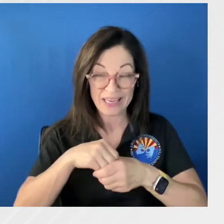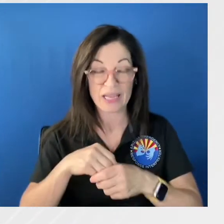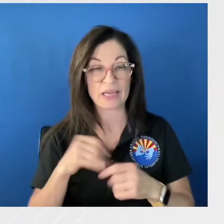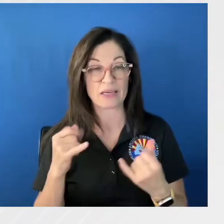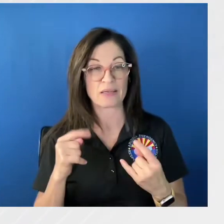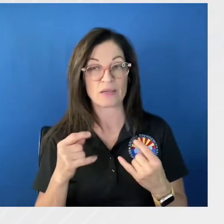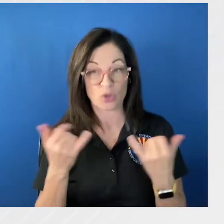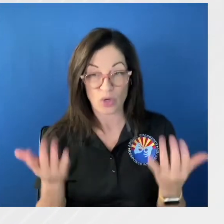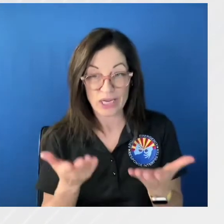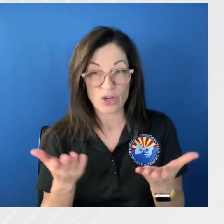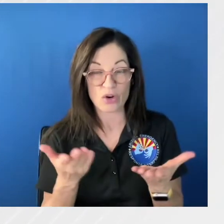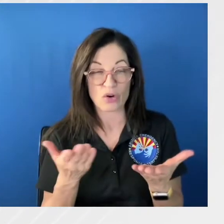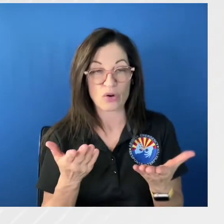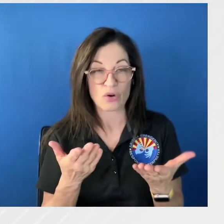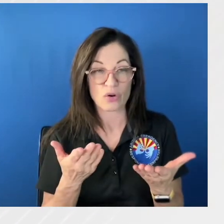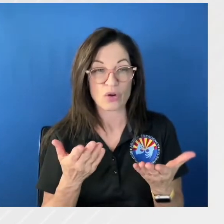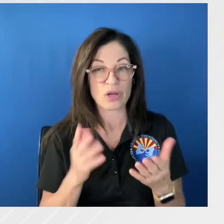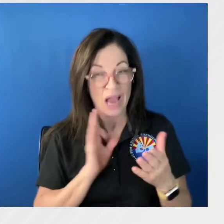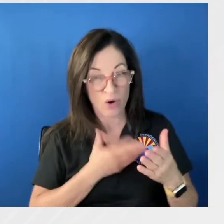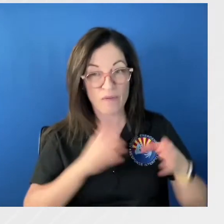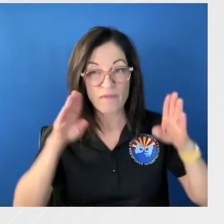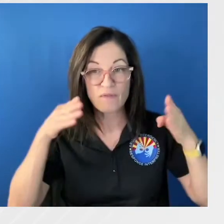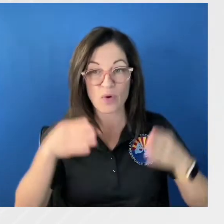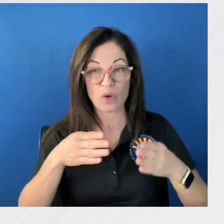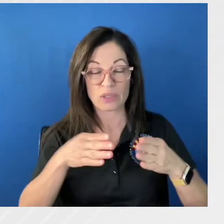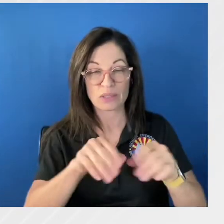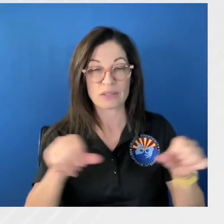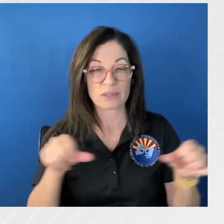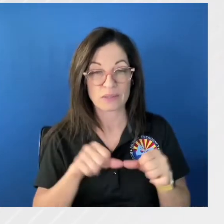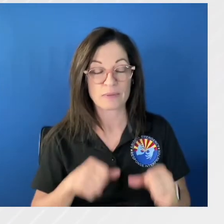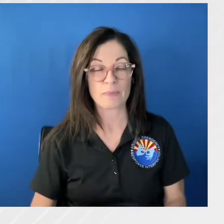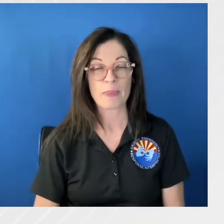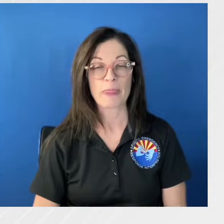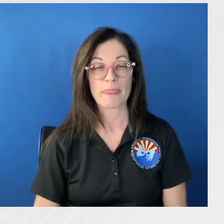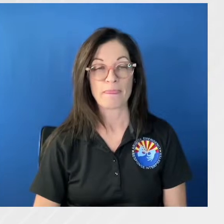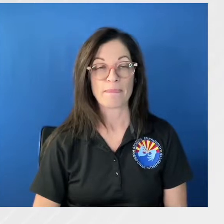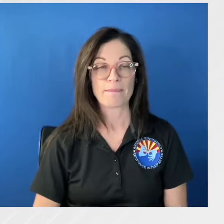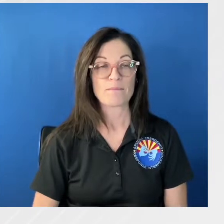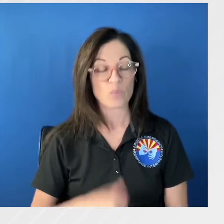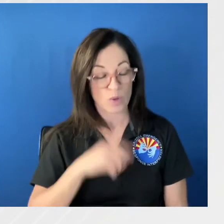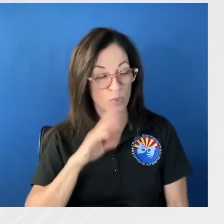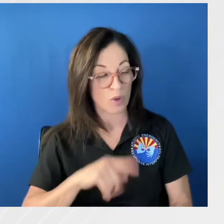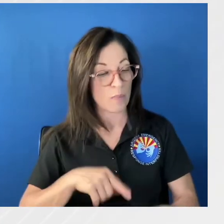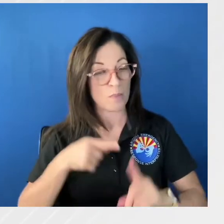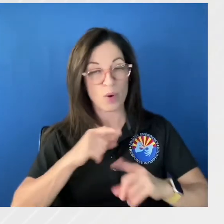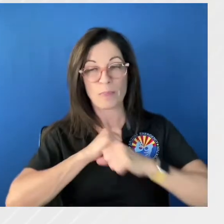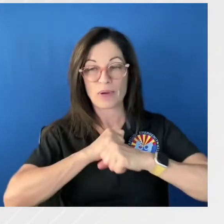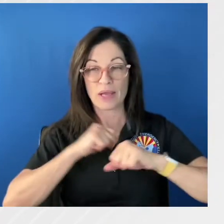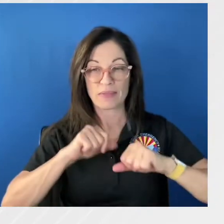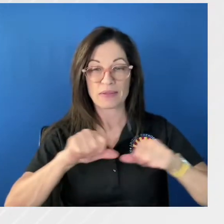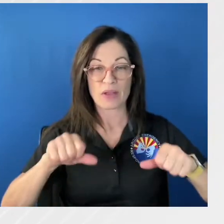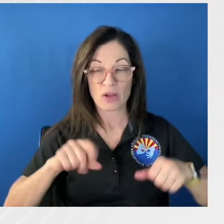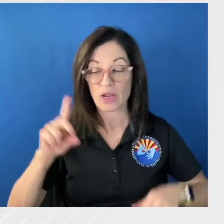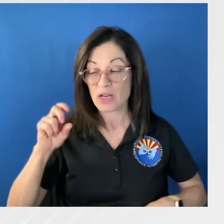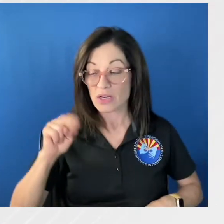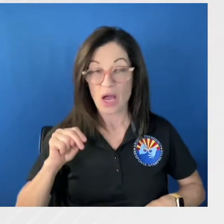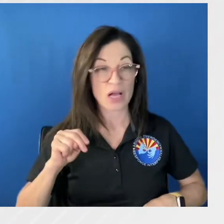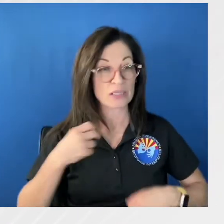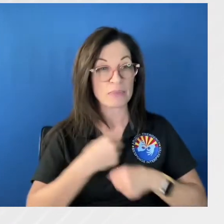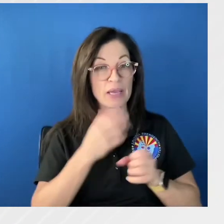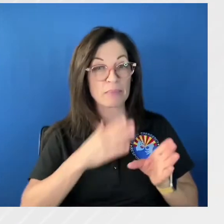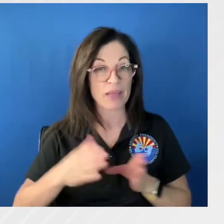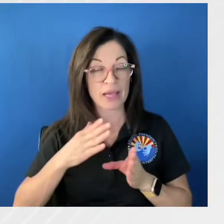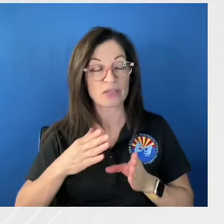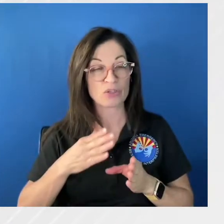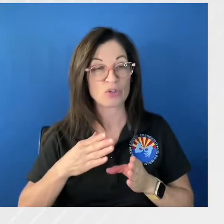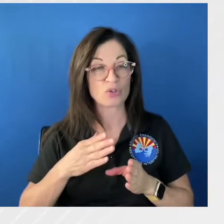or you're in our focus area. We're going to point protect this area. Don's making plans to cut the fire off on that